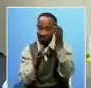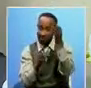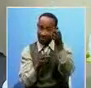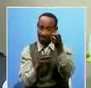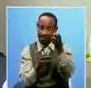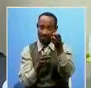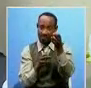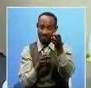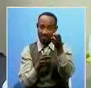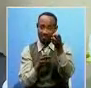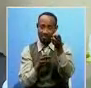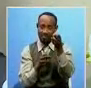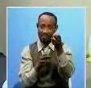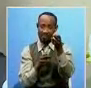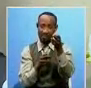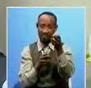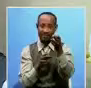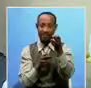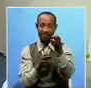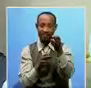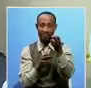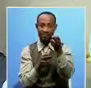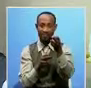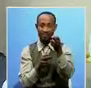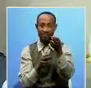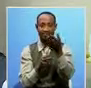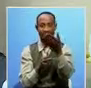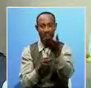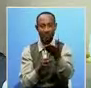that I think we should be able to